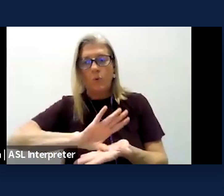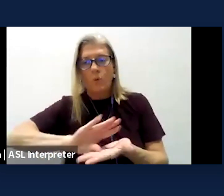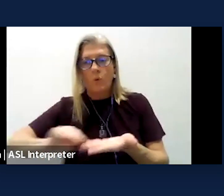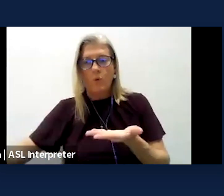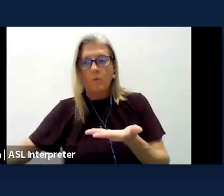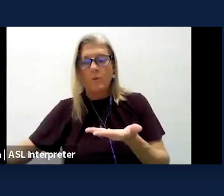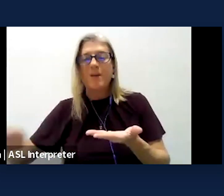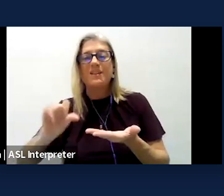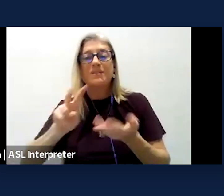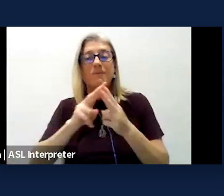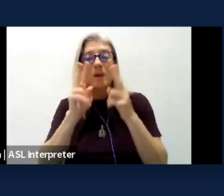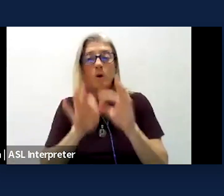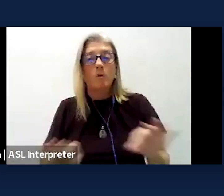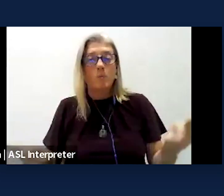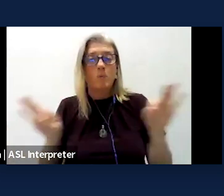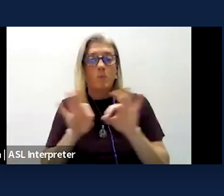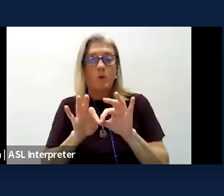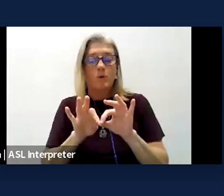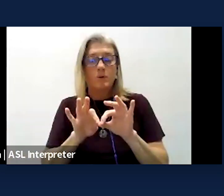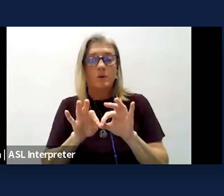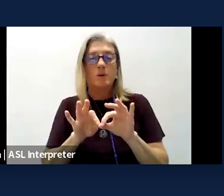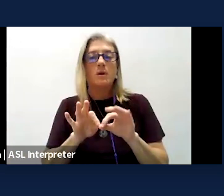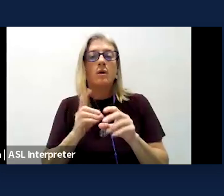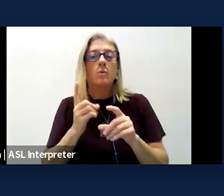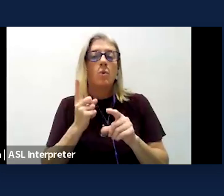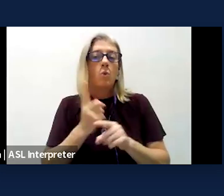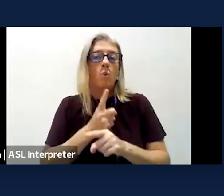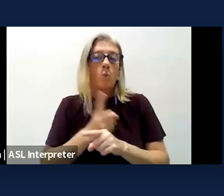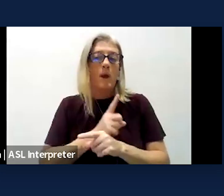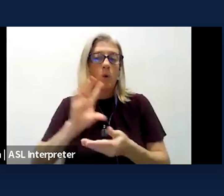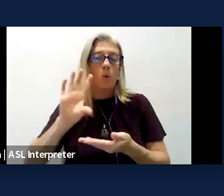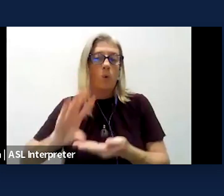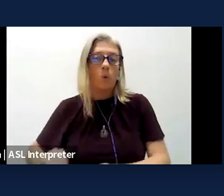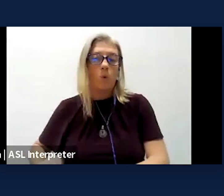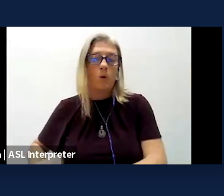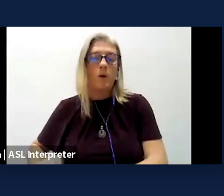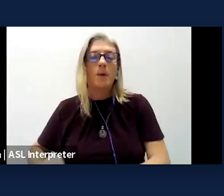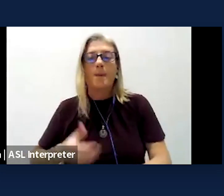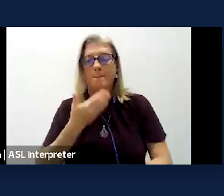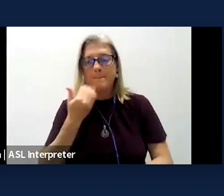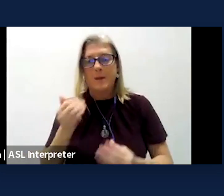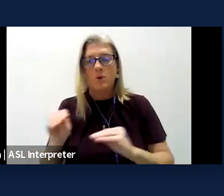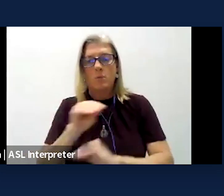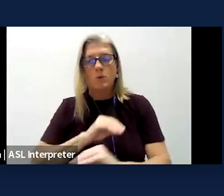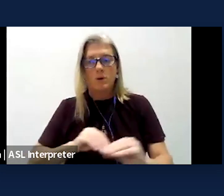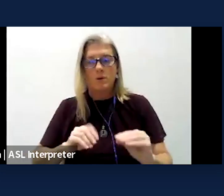is very important. So the more regular emptying there is, the better the motility is as